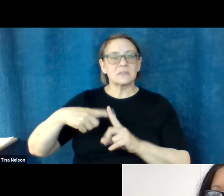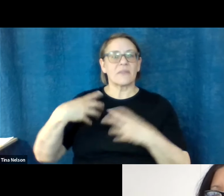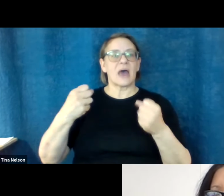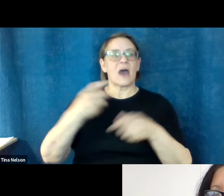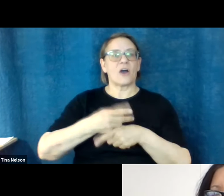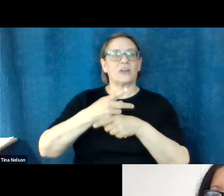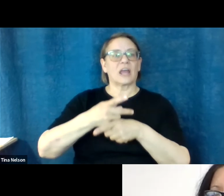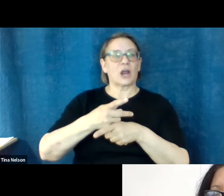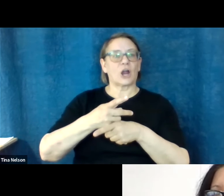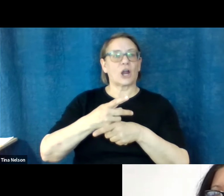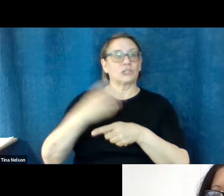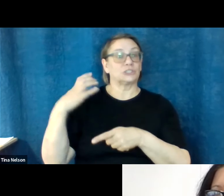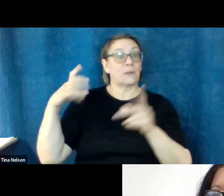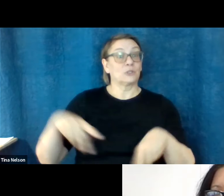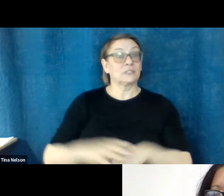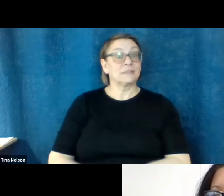committee chairperson.